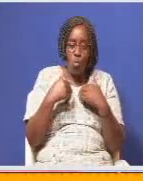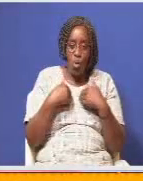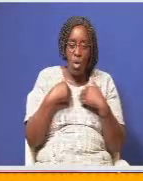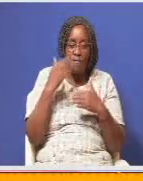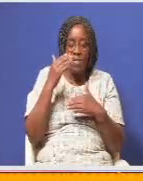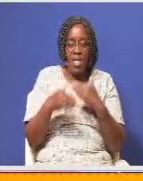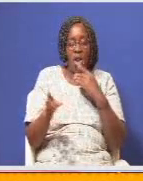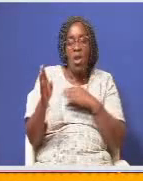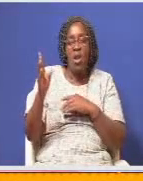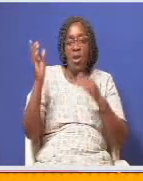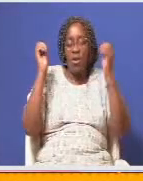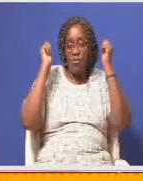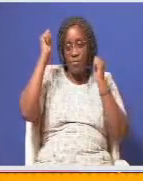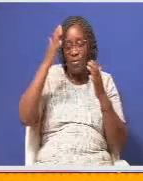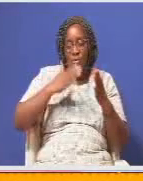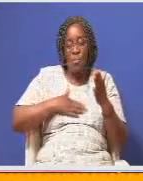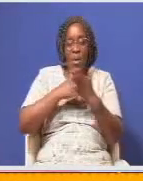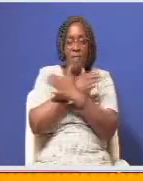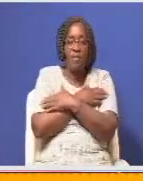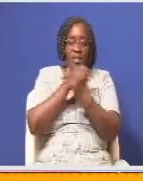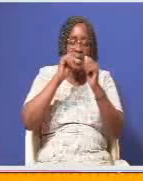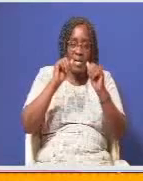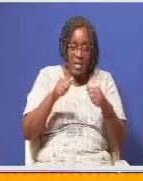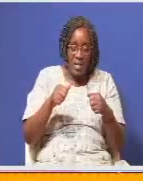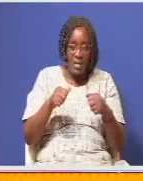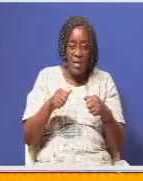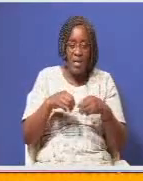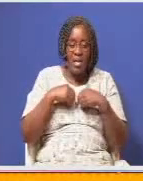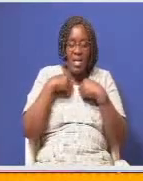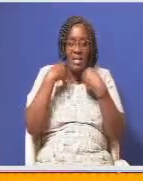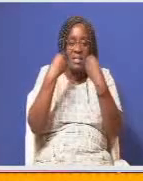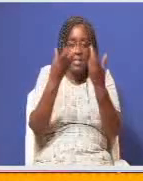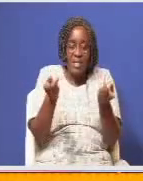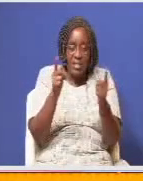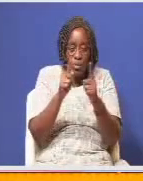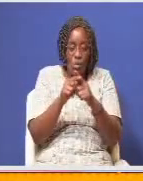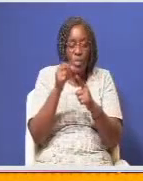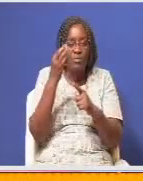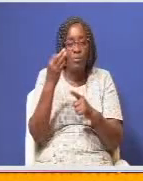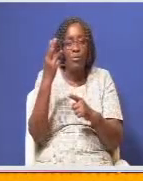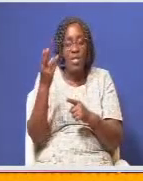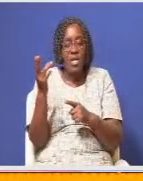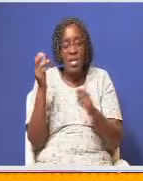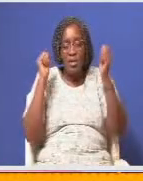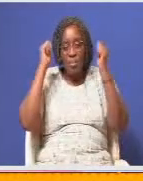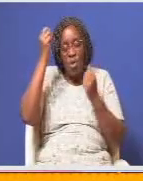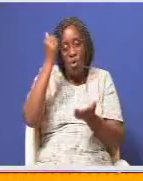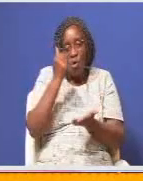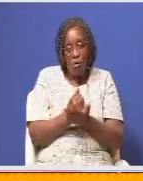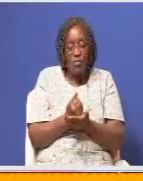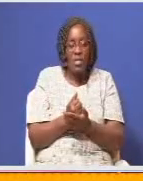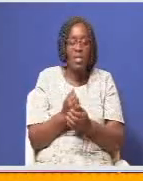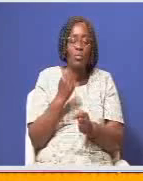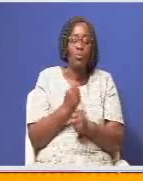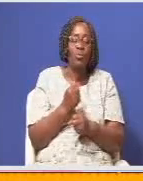of the defense, who is my friend, whether they can be generous to give me even 2 or 3 military officers also to deal with the issues